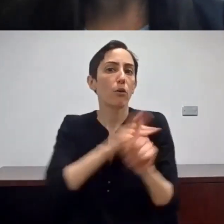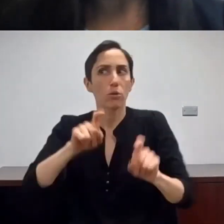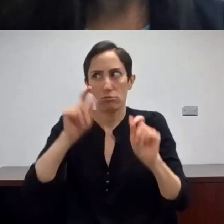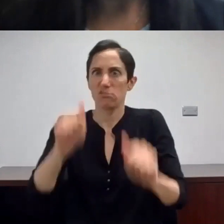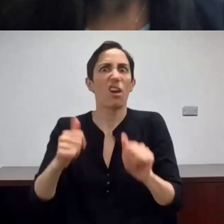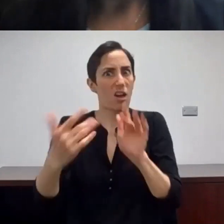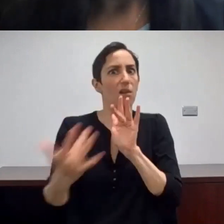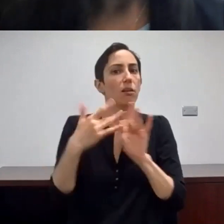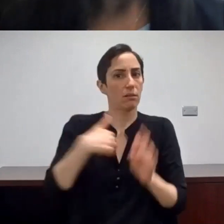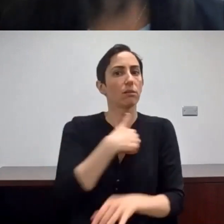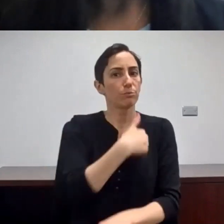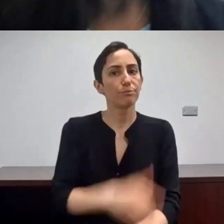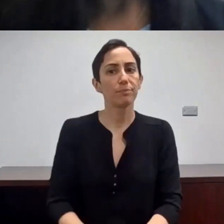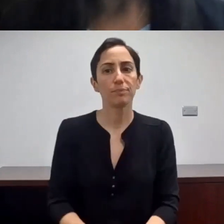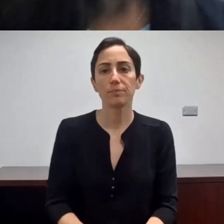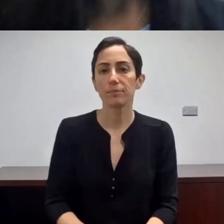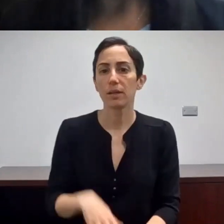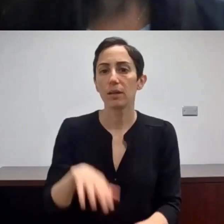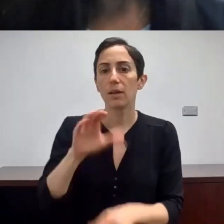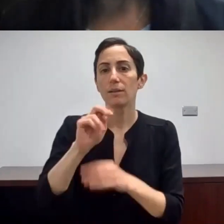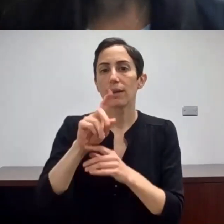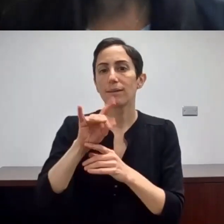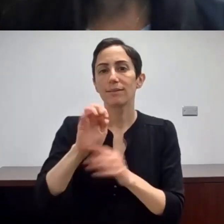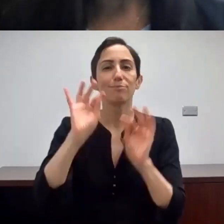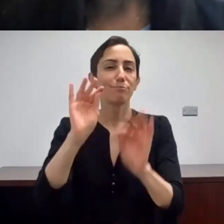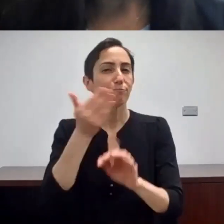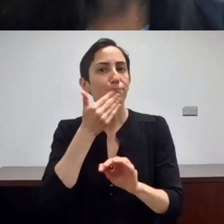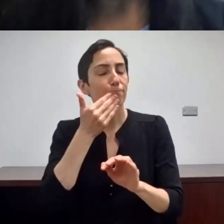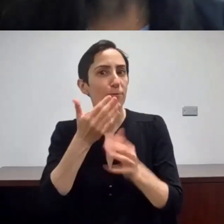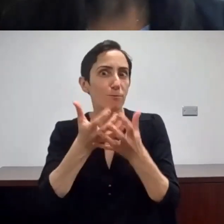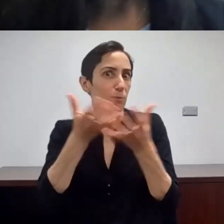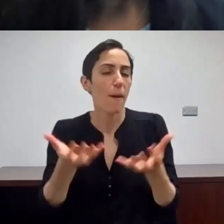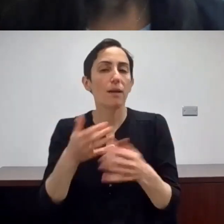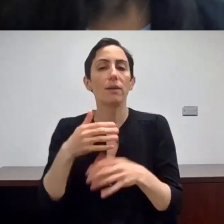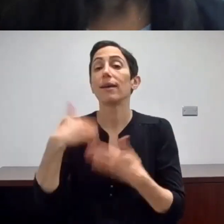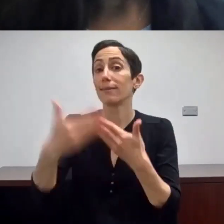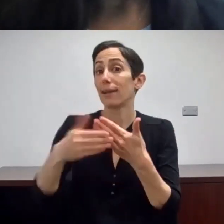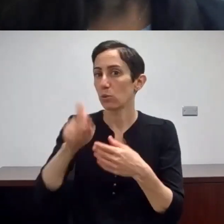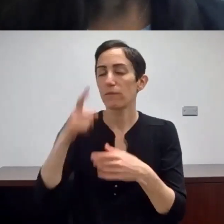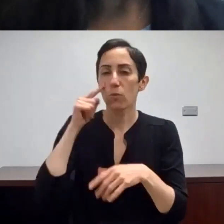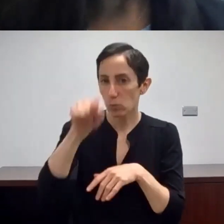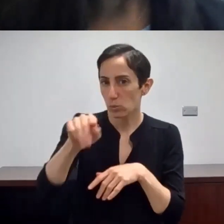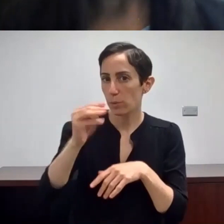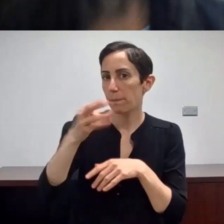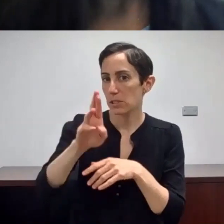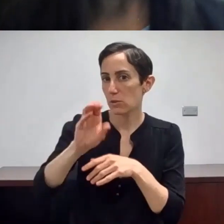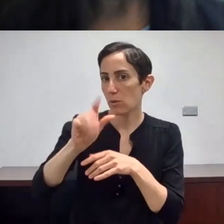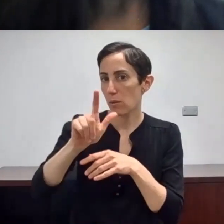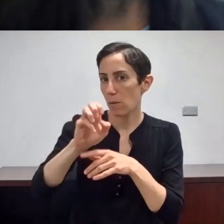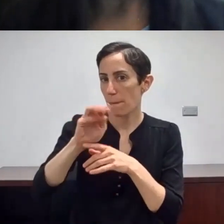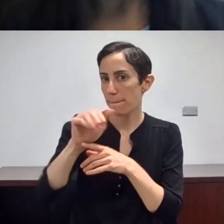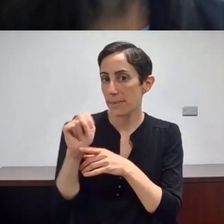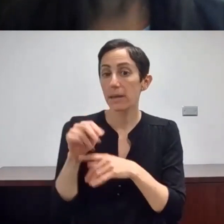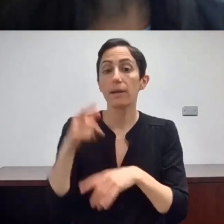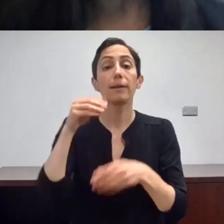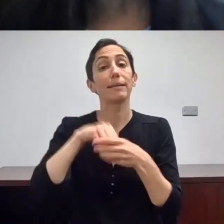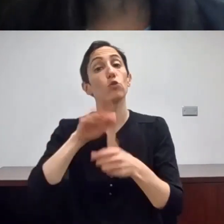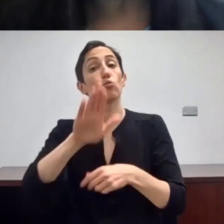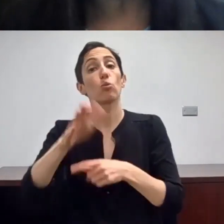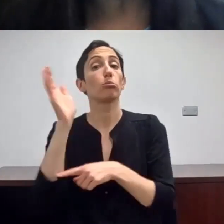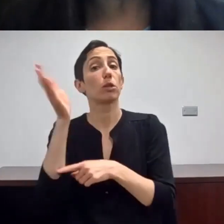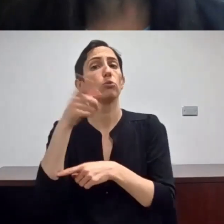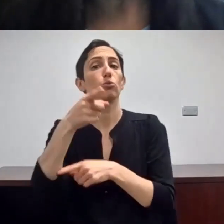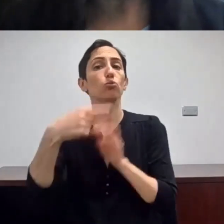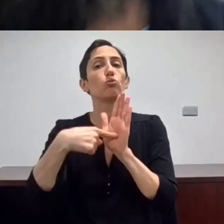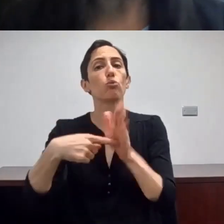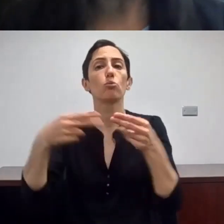much. Mr. Coleman, this next question is for you. In your presentation, you showed slides about